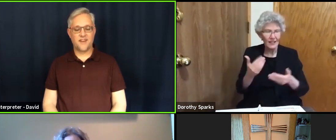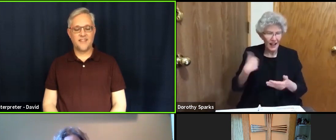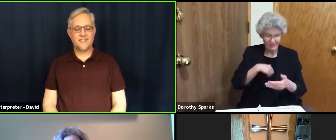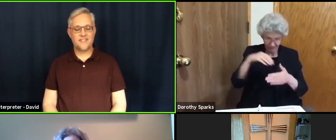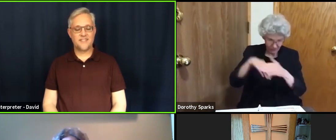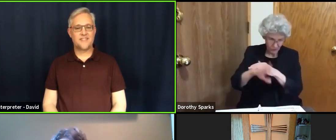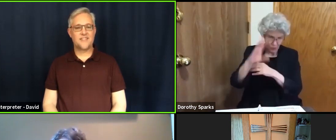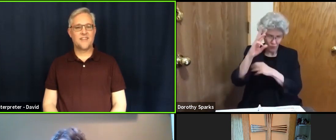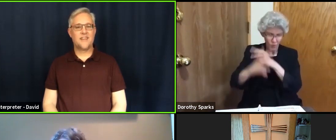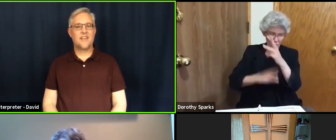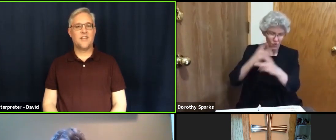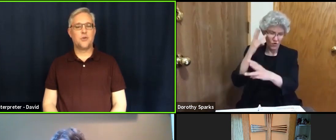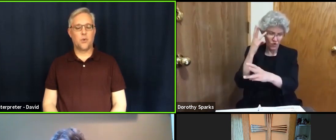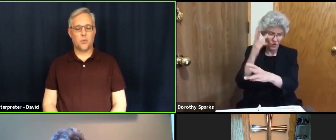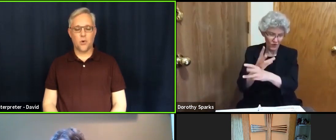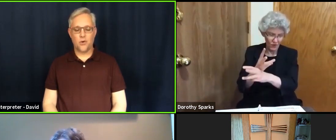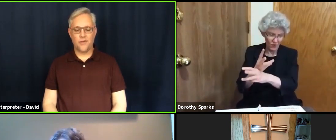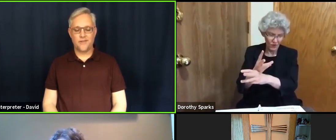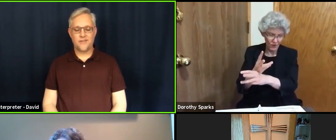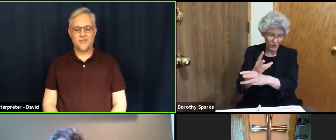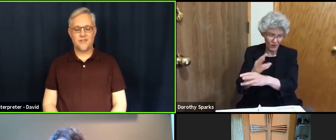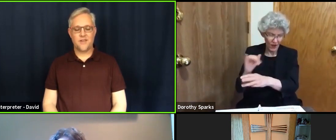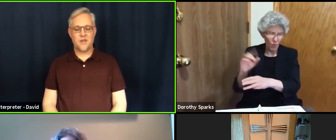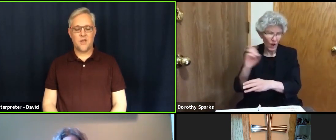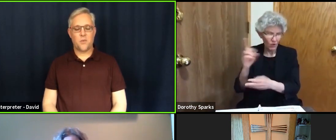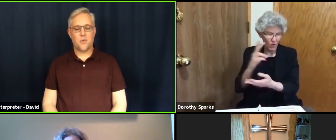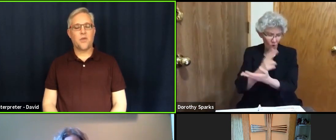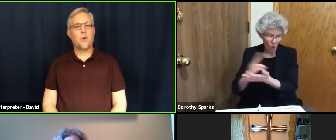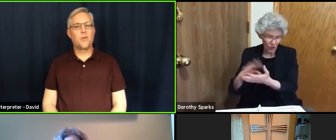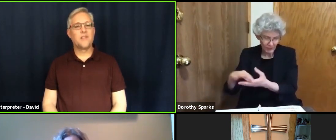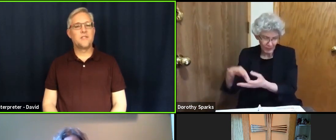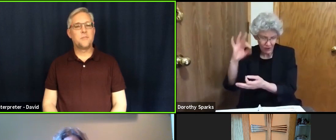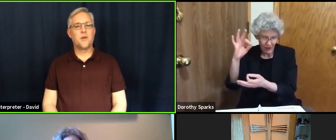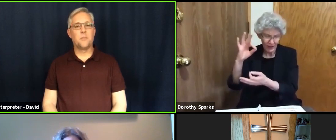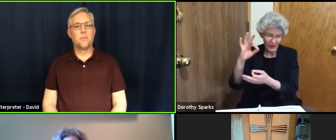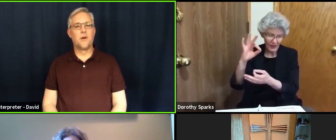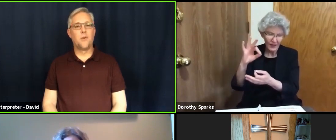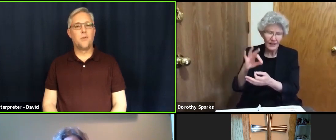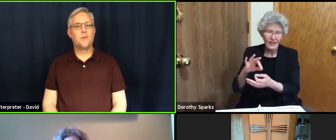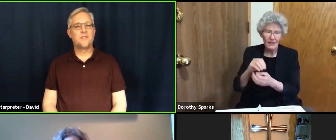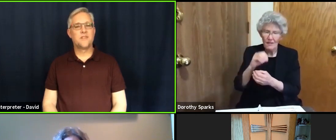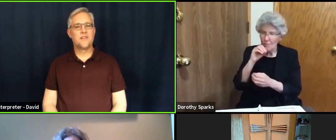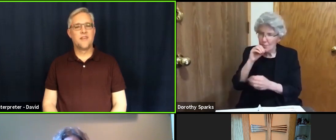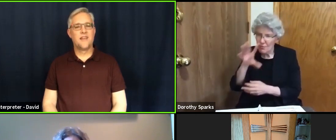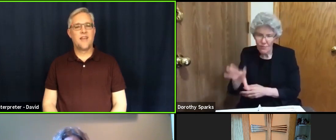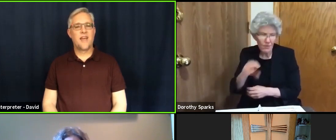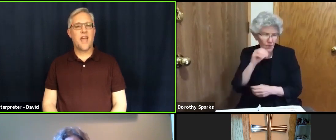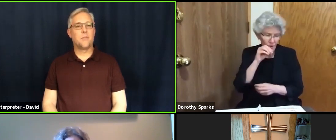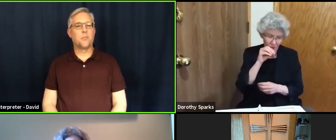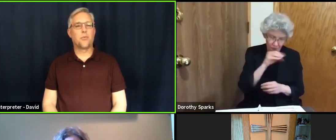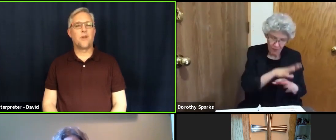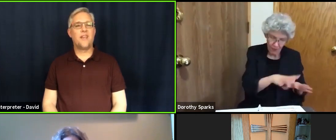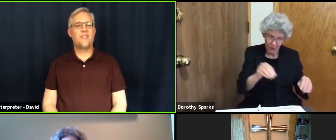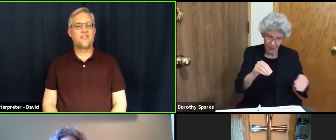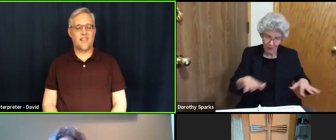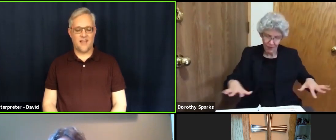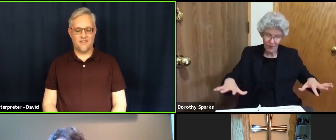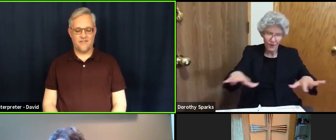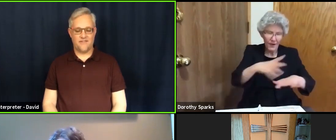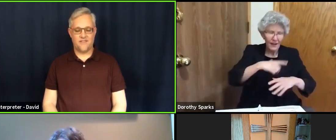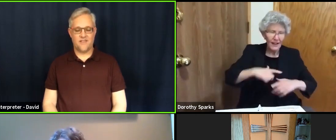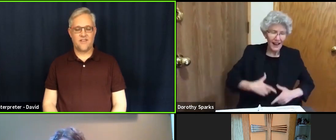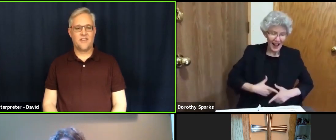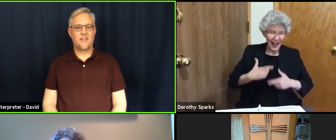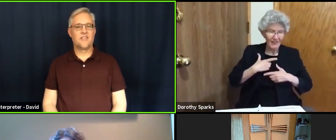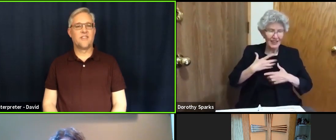And invites us into a world where the Holy Spirit blows and breathes